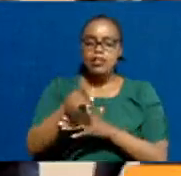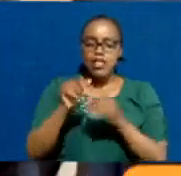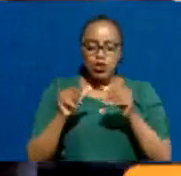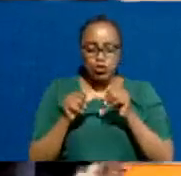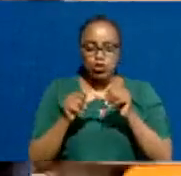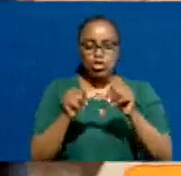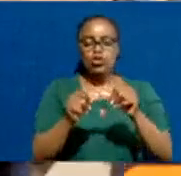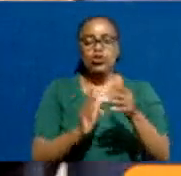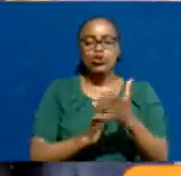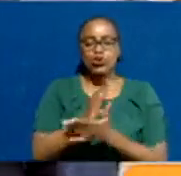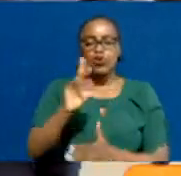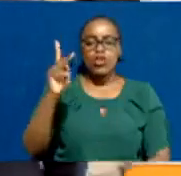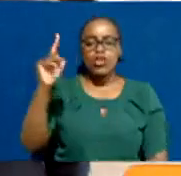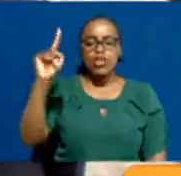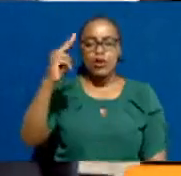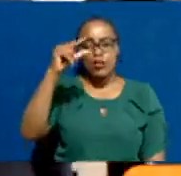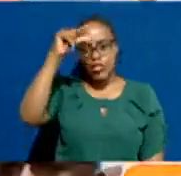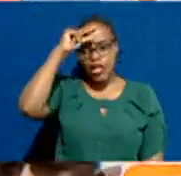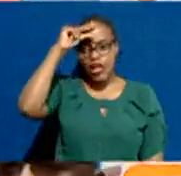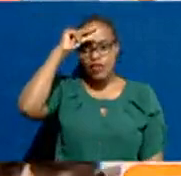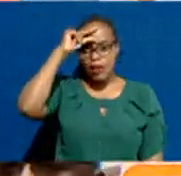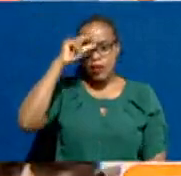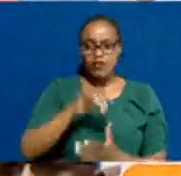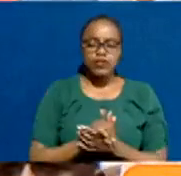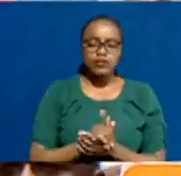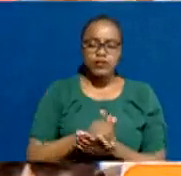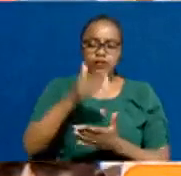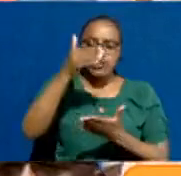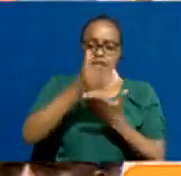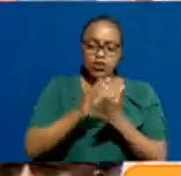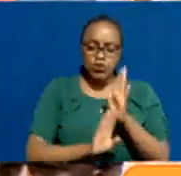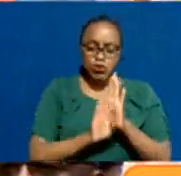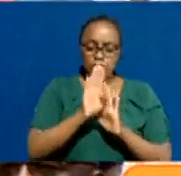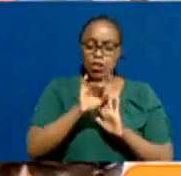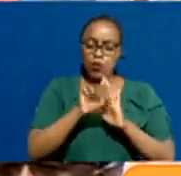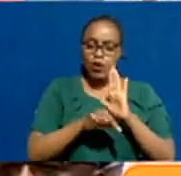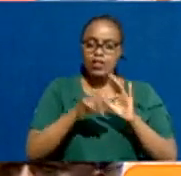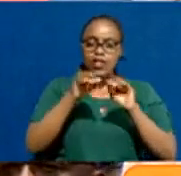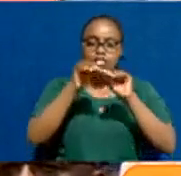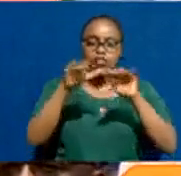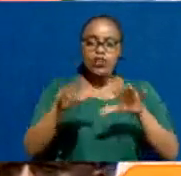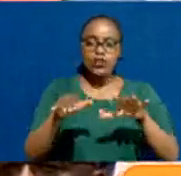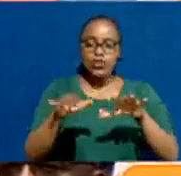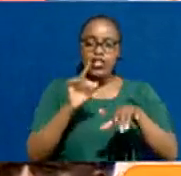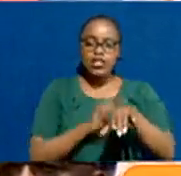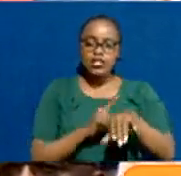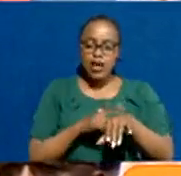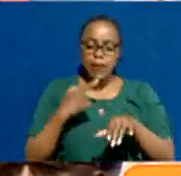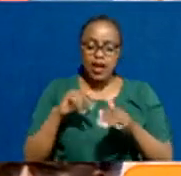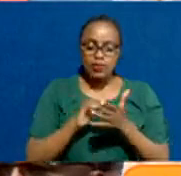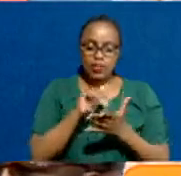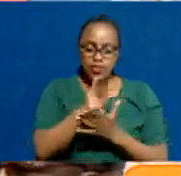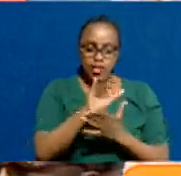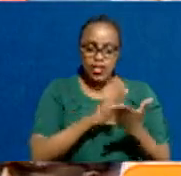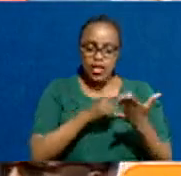sustained by the Kenya Kwanza administration. The real bottom up is devolution. When we take resources